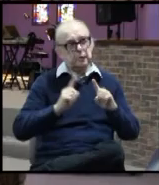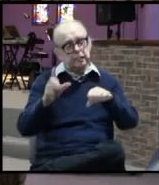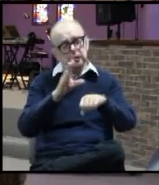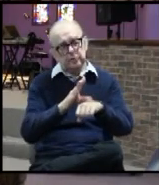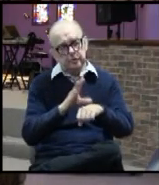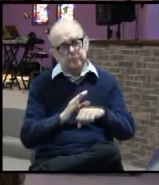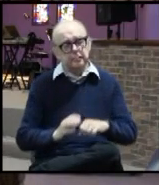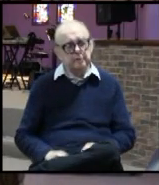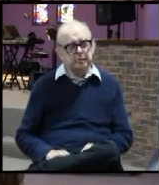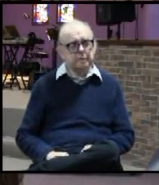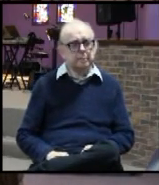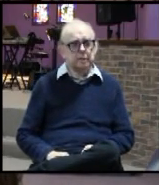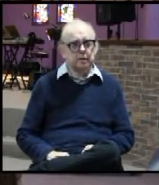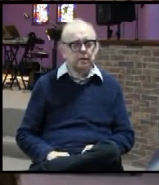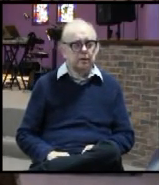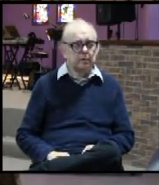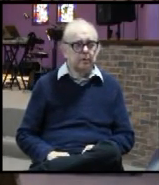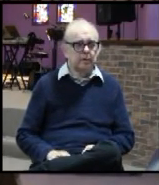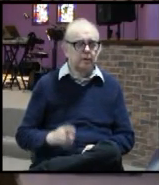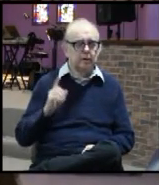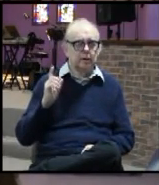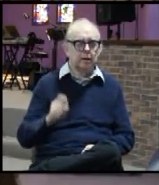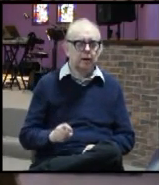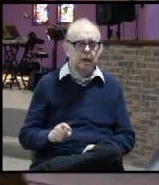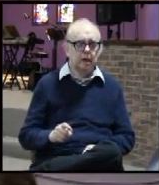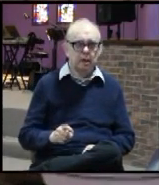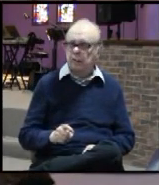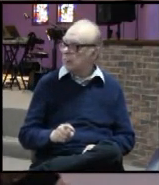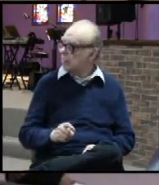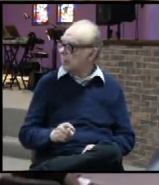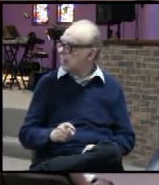church, you must